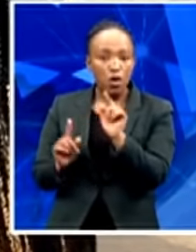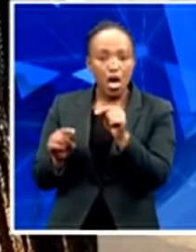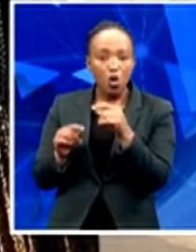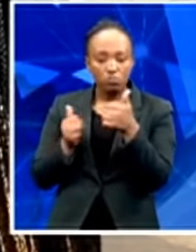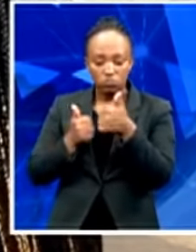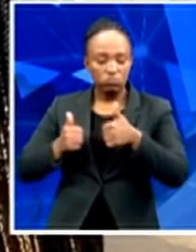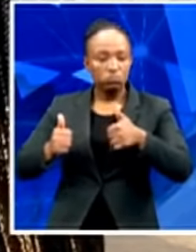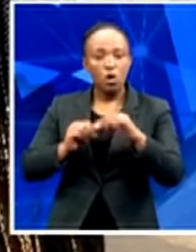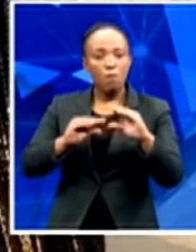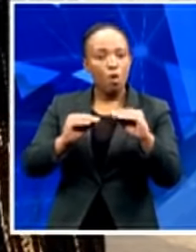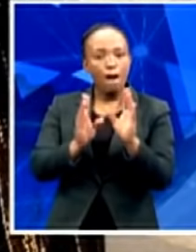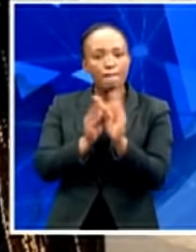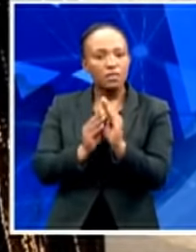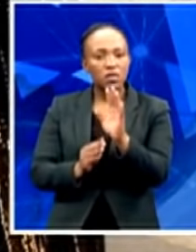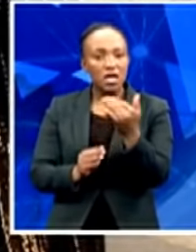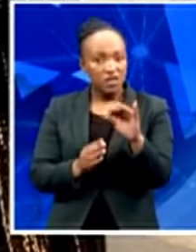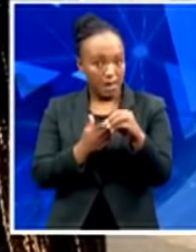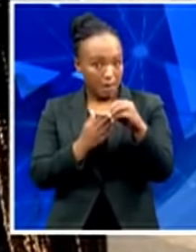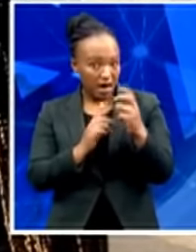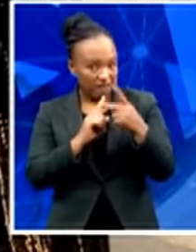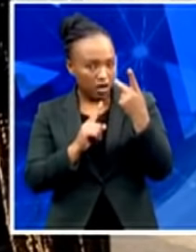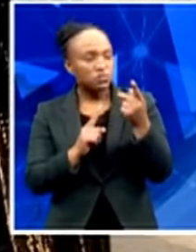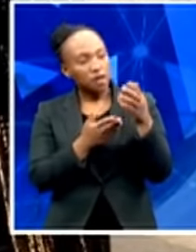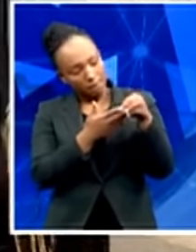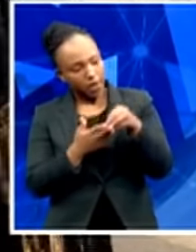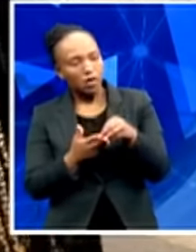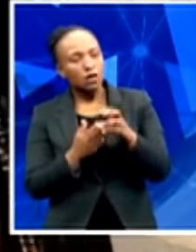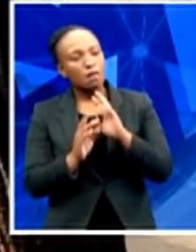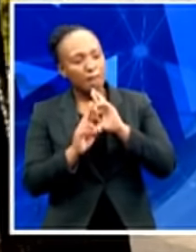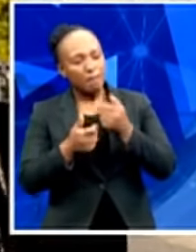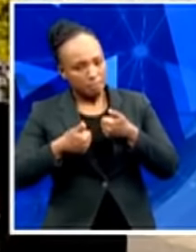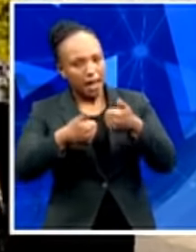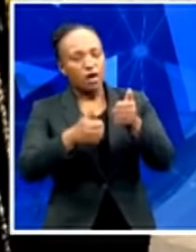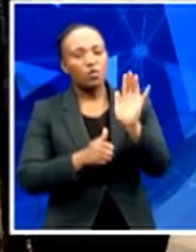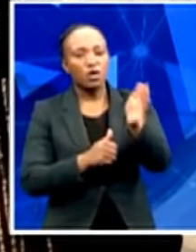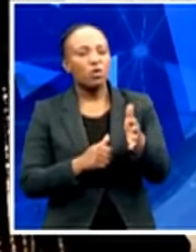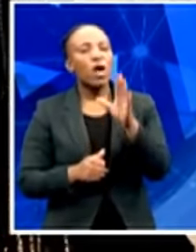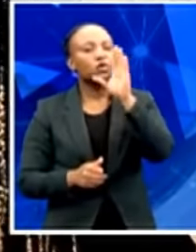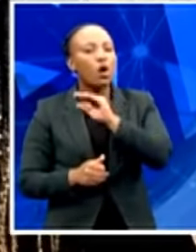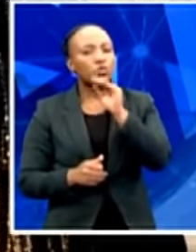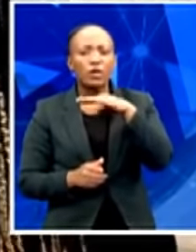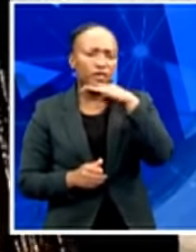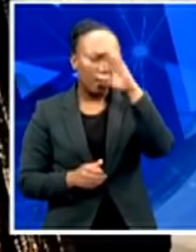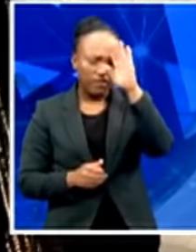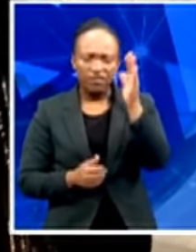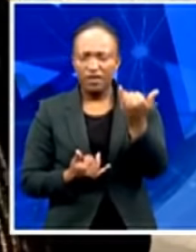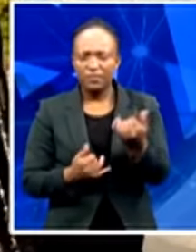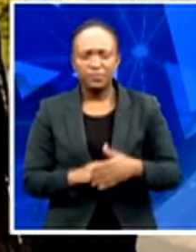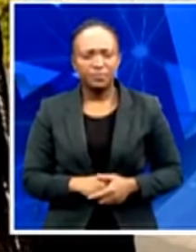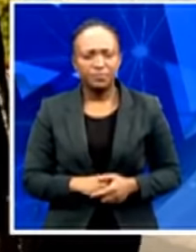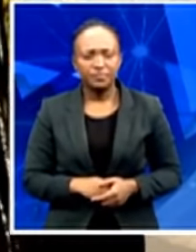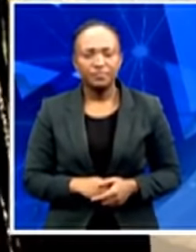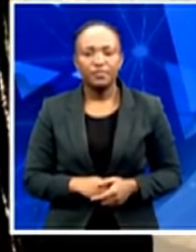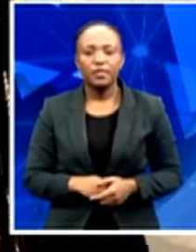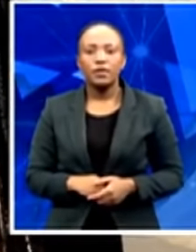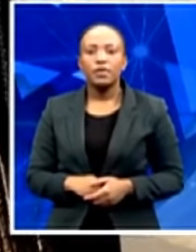bring it to us here today, and we'll respond with violence, because time for talking is over now. Mr. Dlamini, in response of the school and the